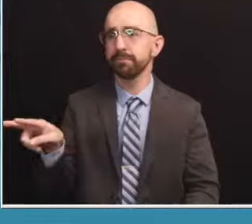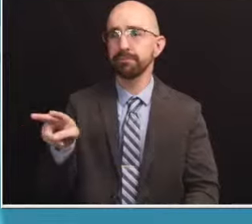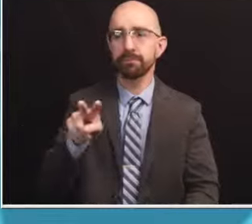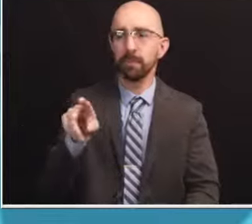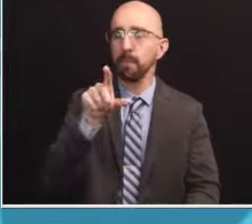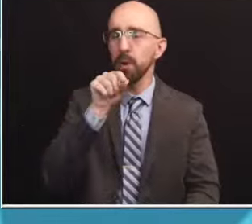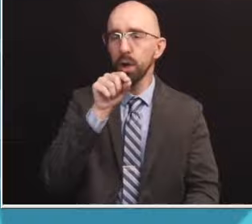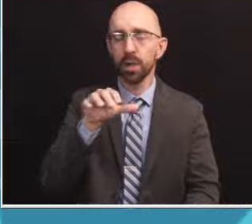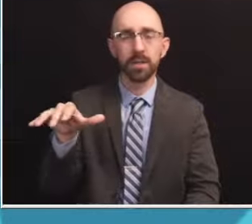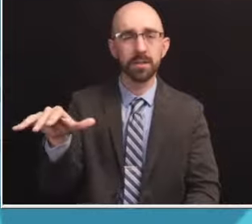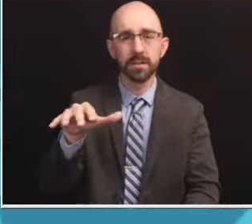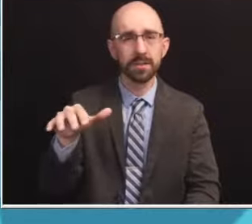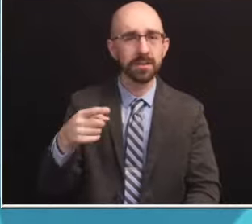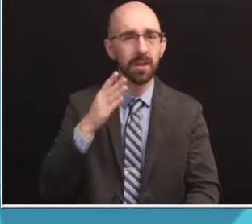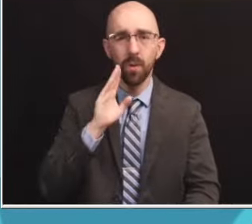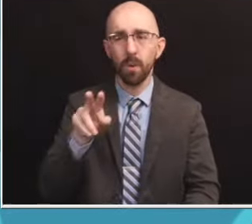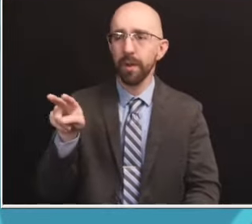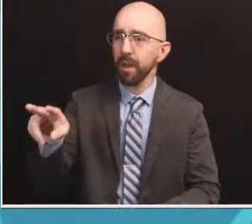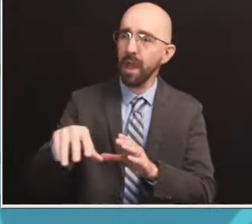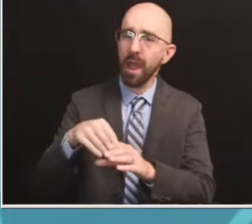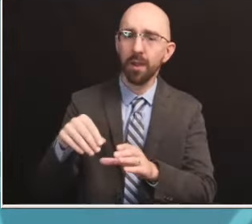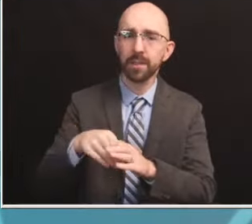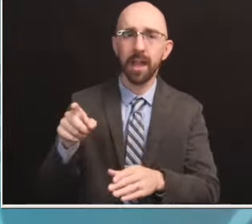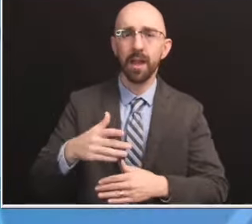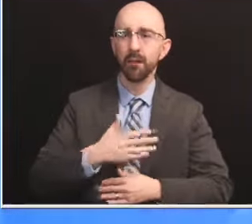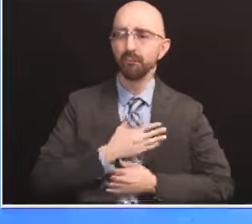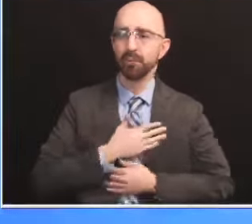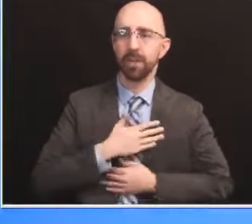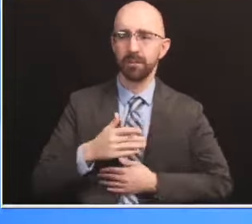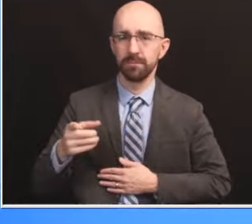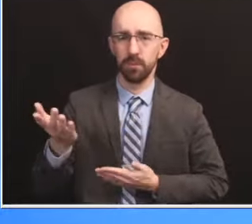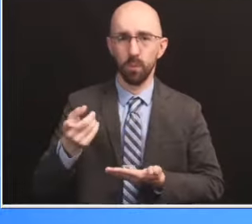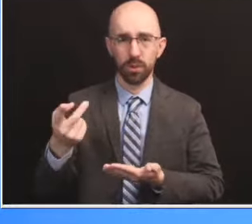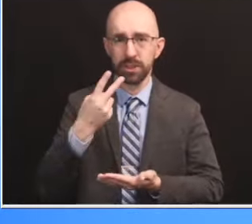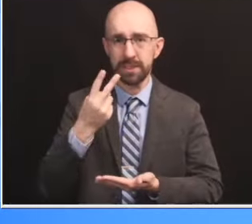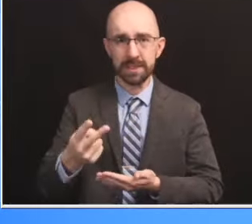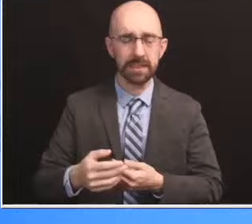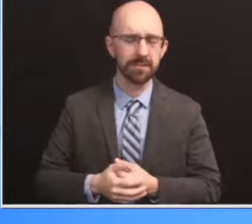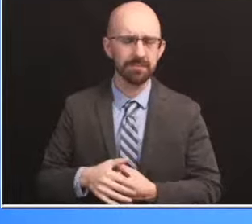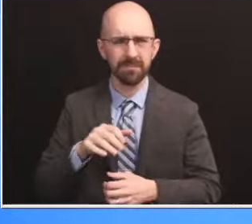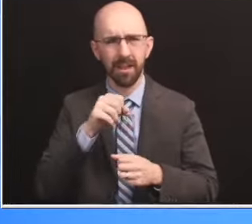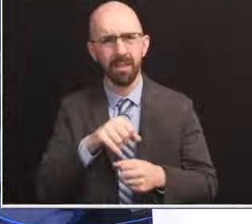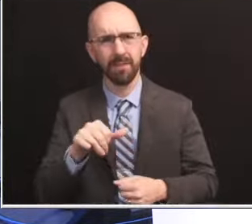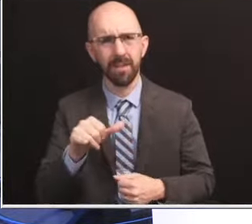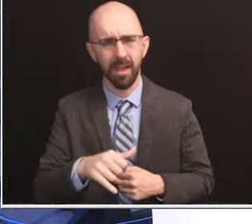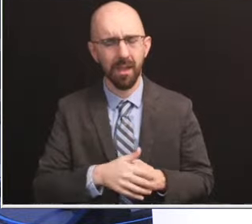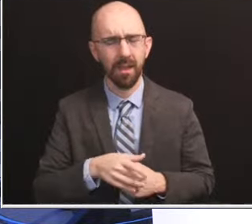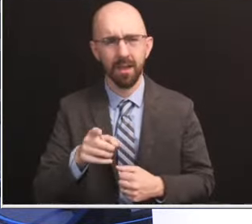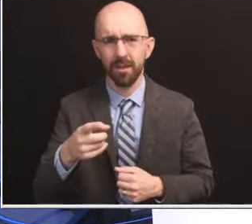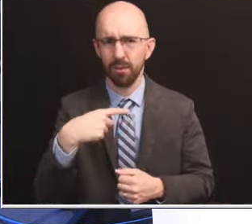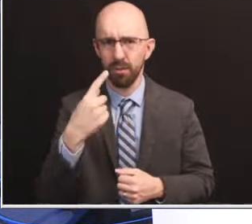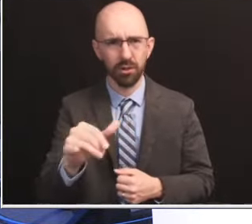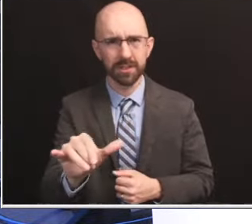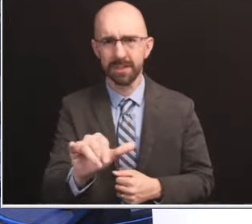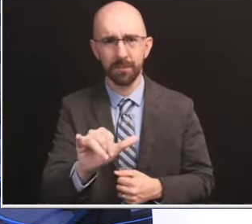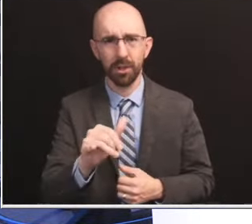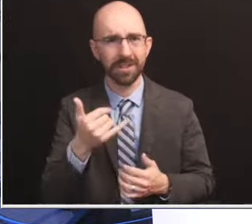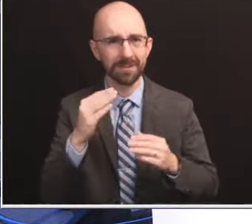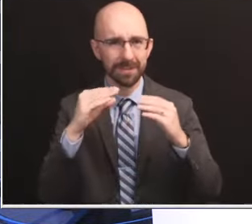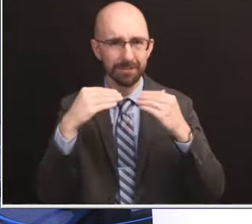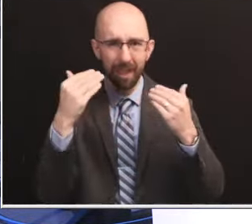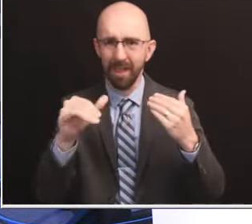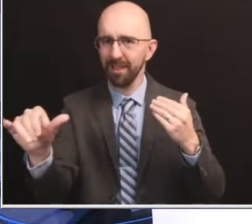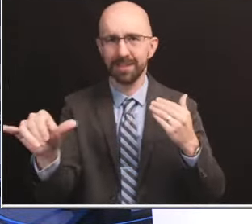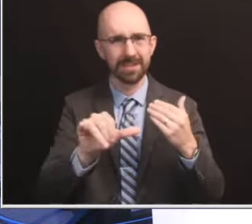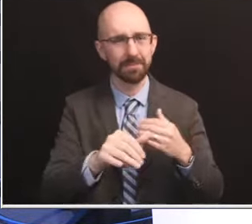she said that she'll just look outside and appreciate what she sees. Oh, I love that. And you know, you look a lot alike. You have the same smile. Thank you.